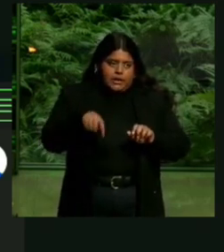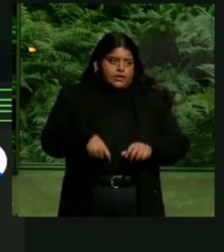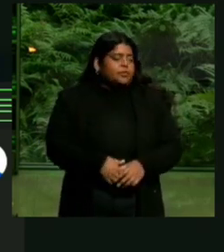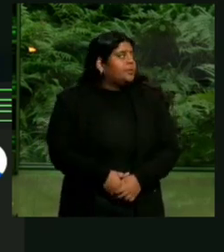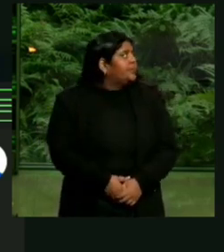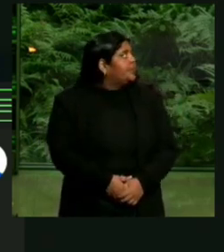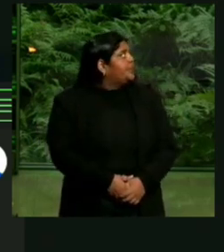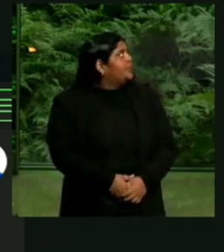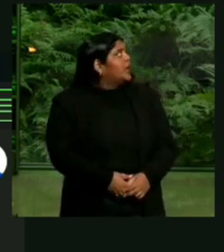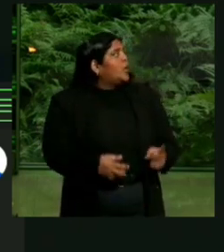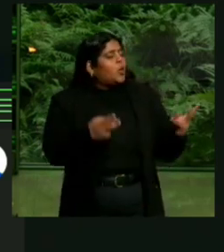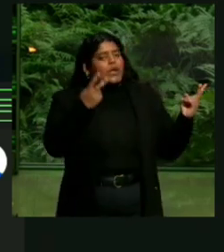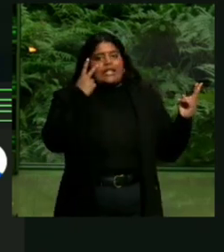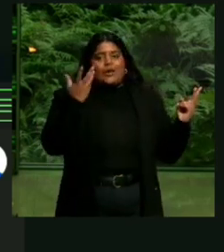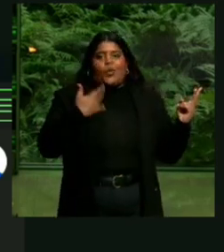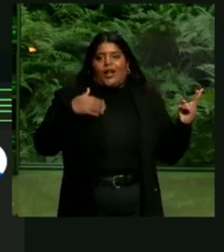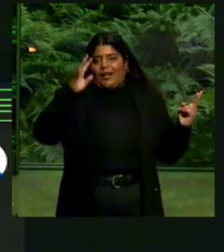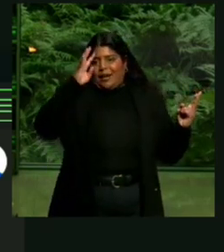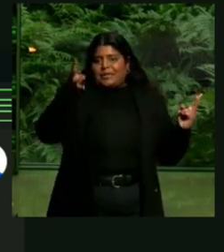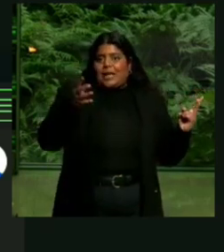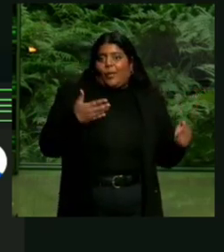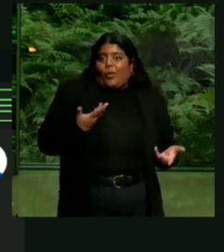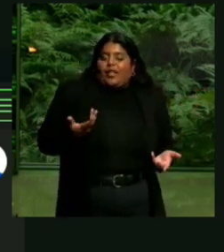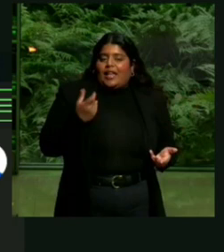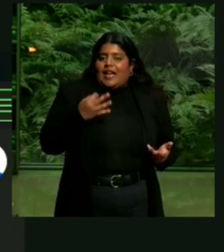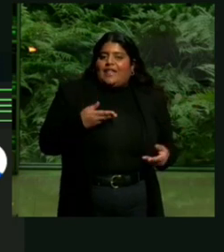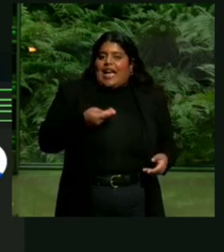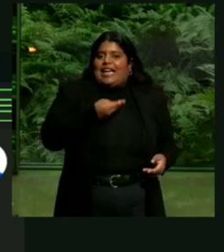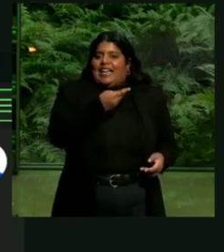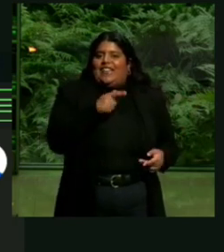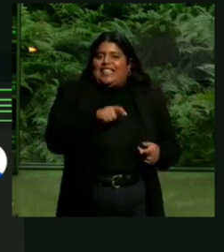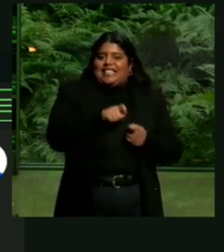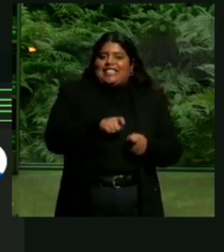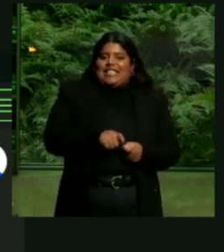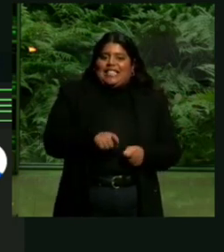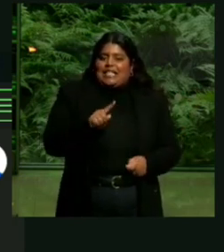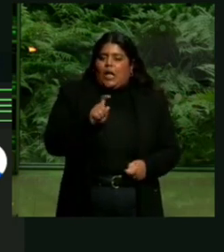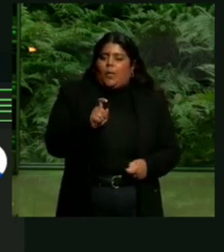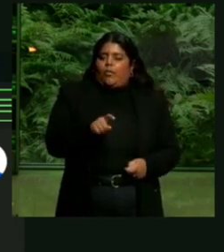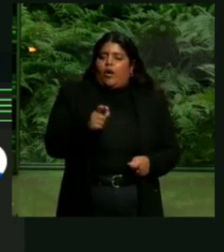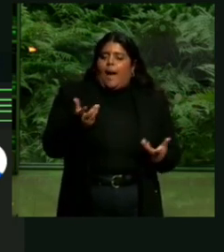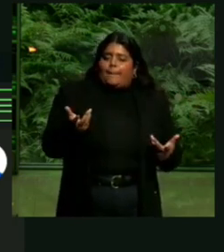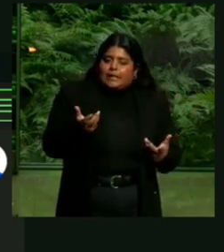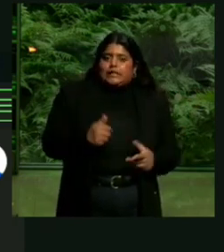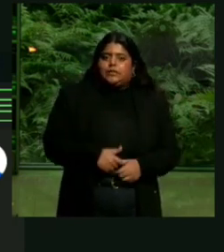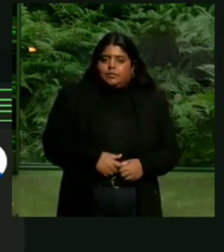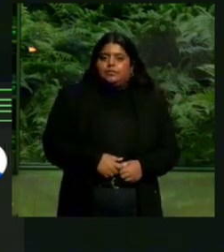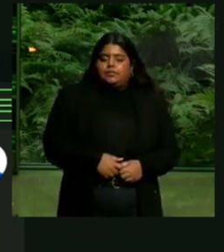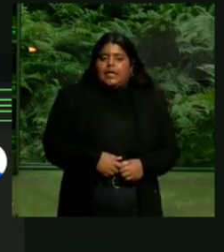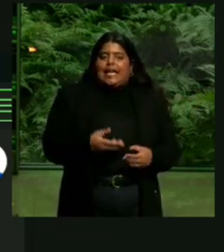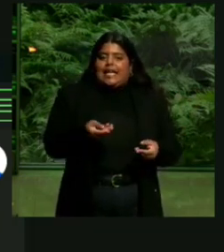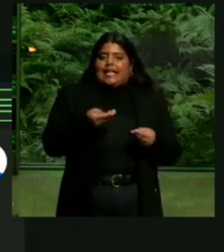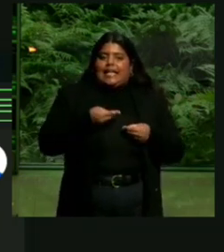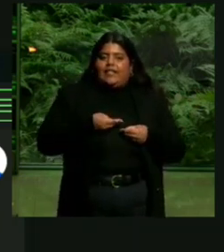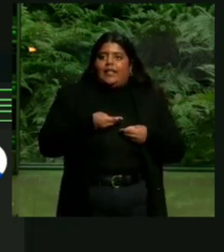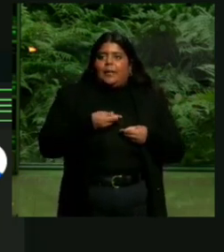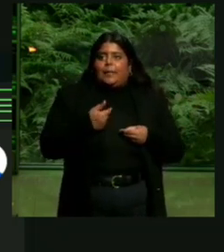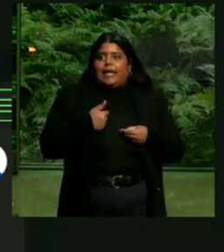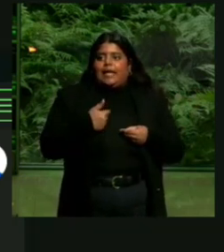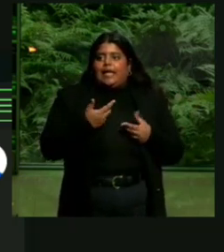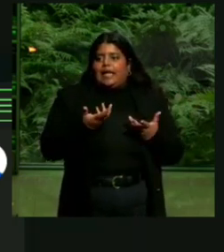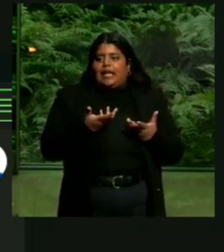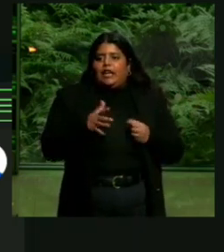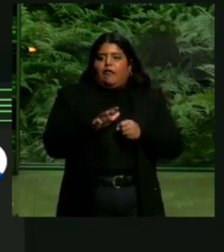So let's see what it comes up with if I give it this detailed prompt on give me